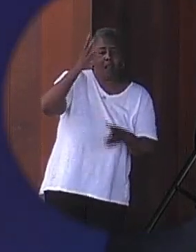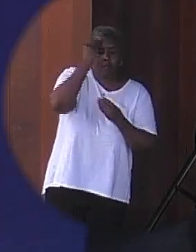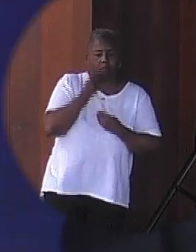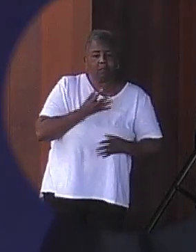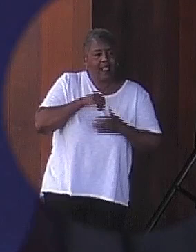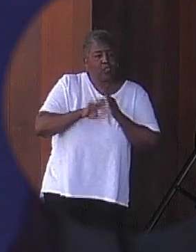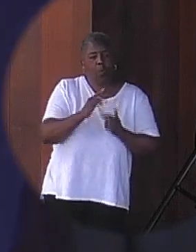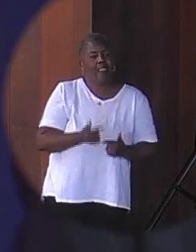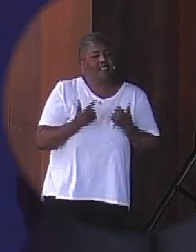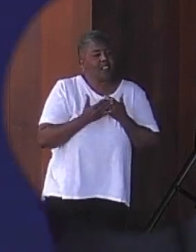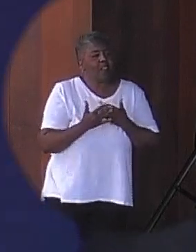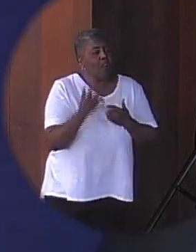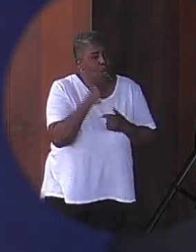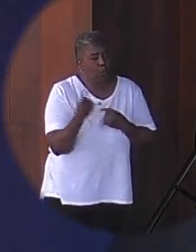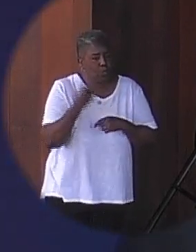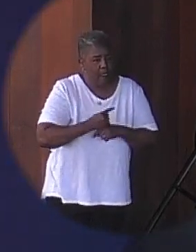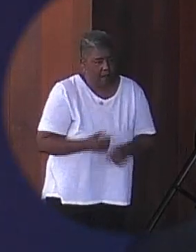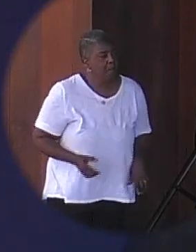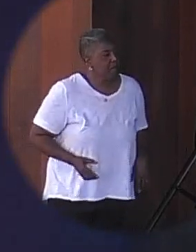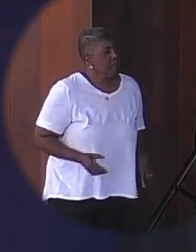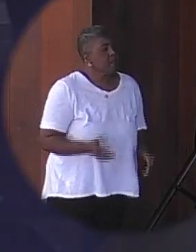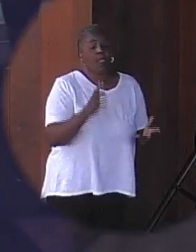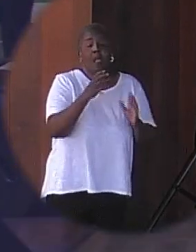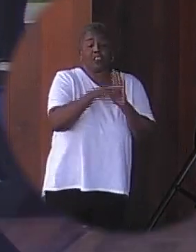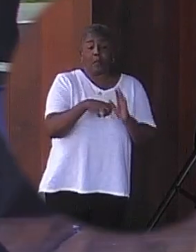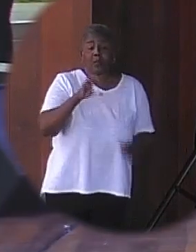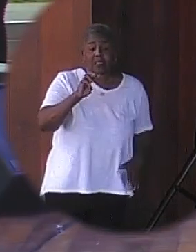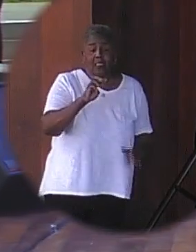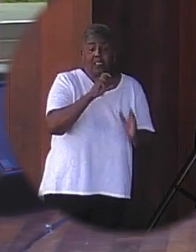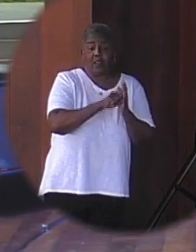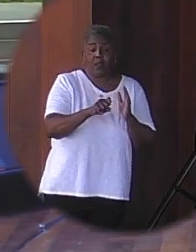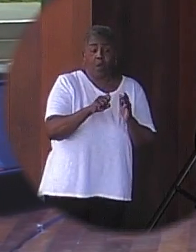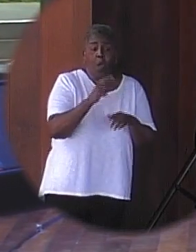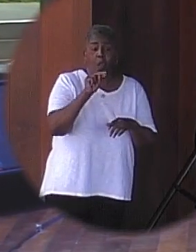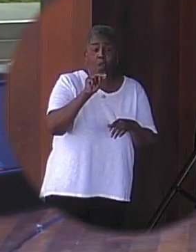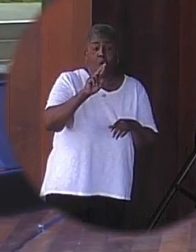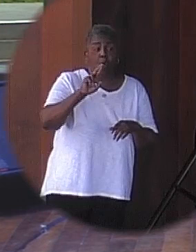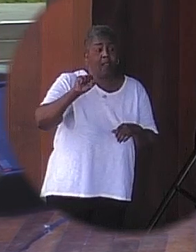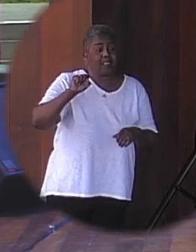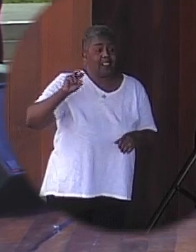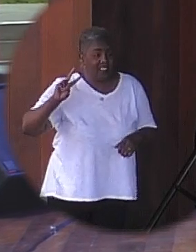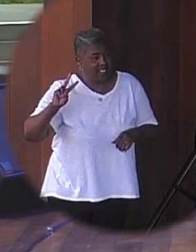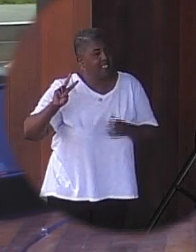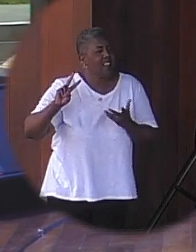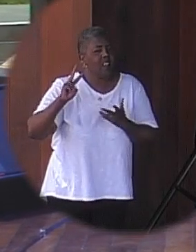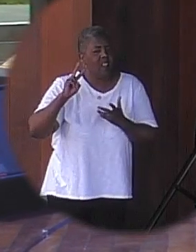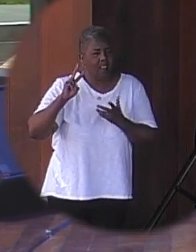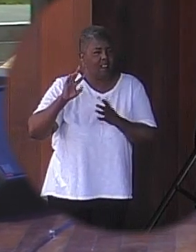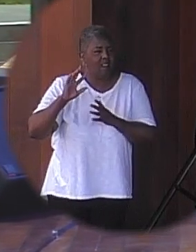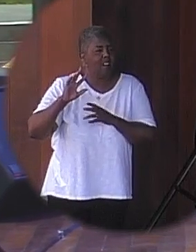our living on this day. In the sixth chapter of Judges, according to the New Revised Standard Version of God's